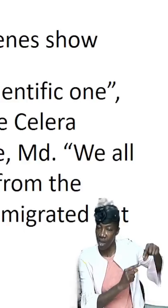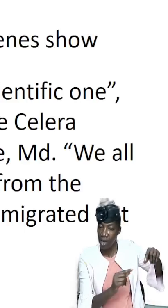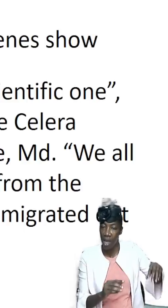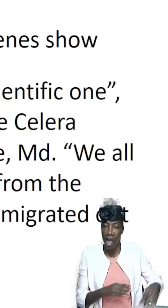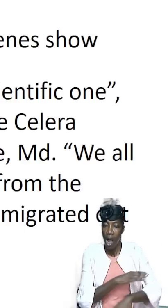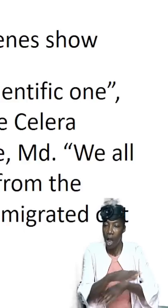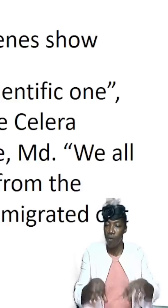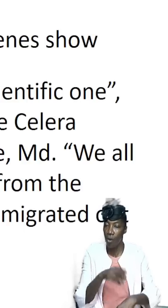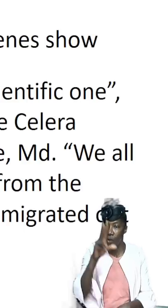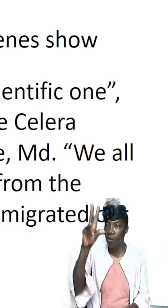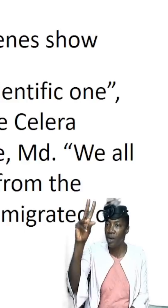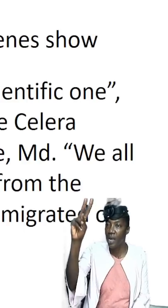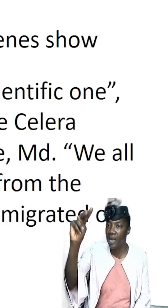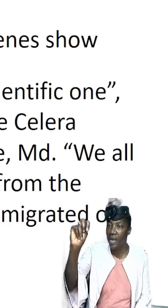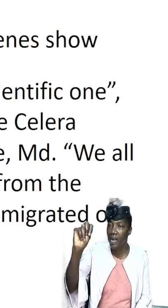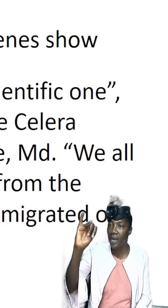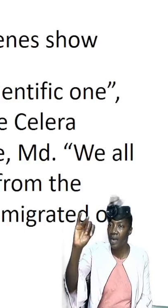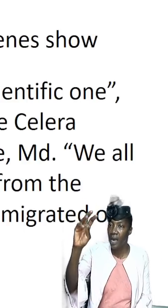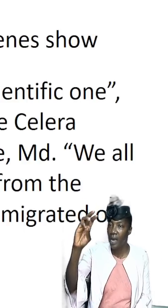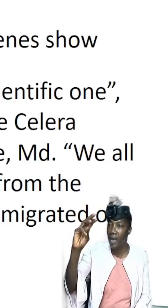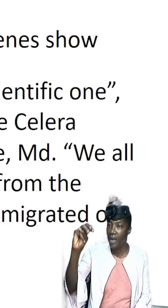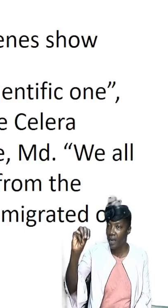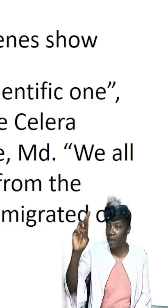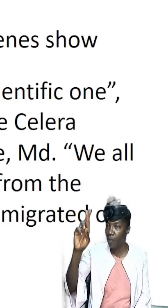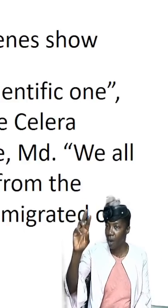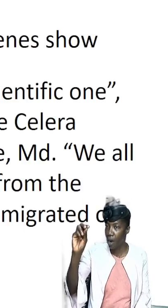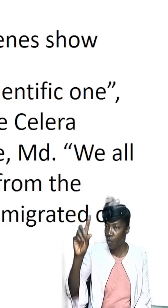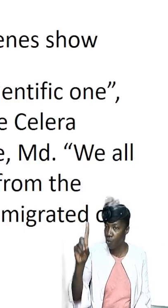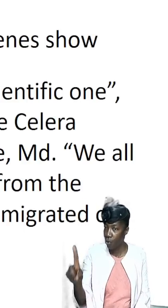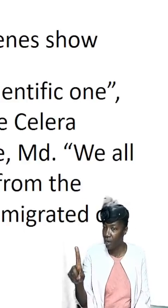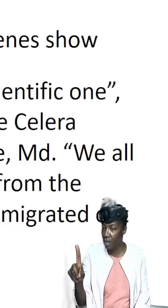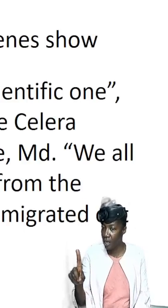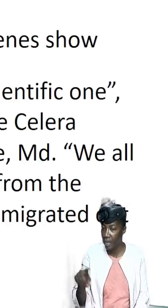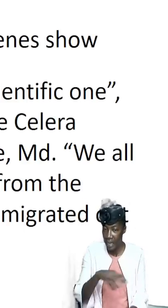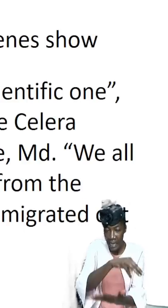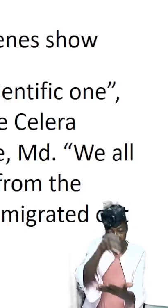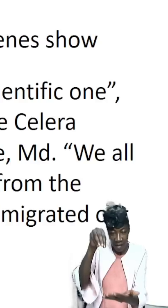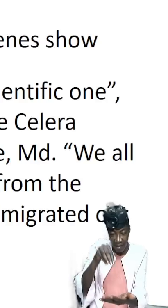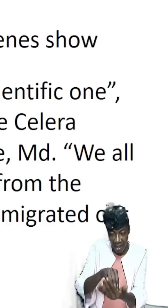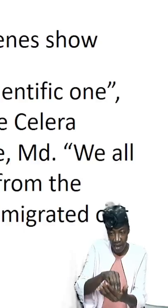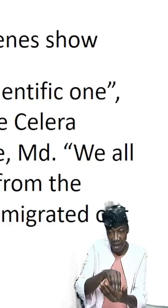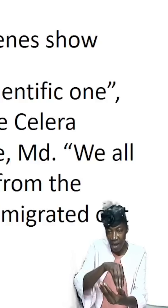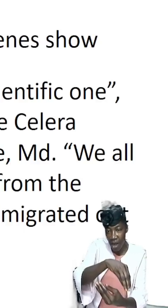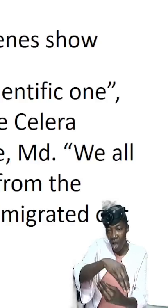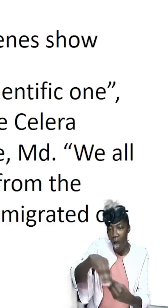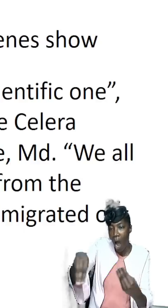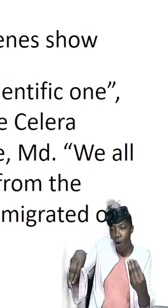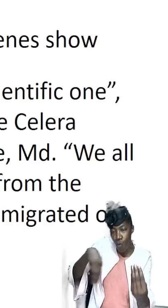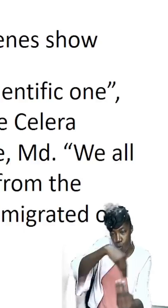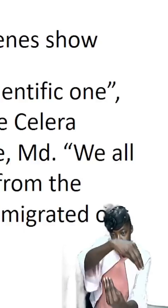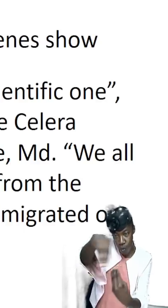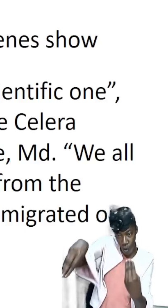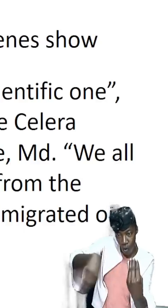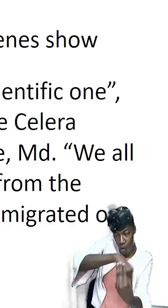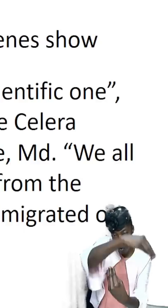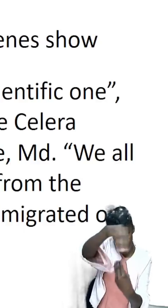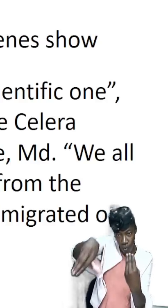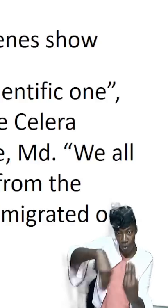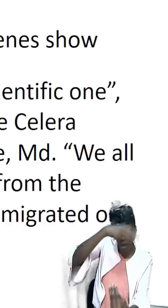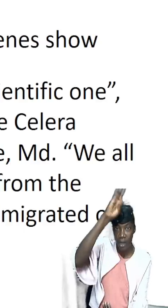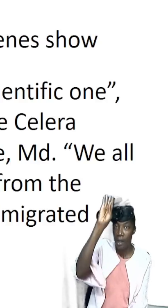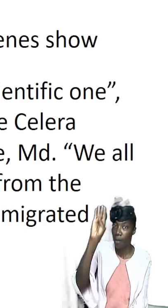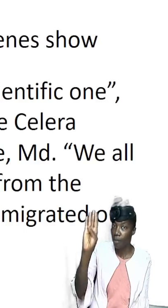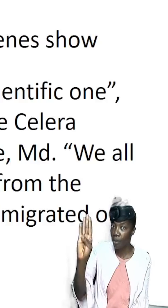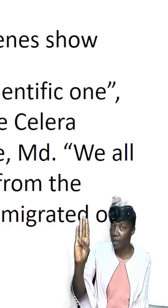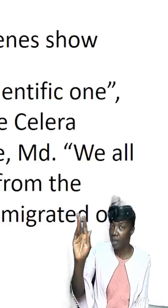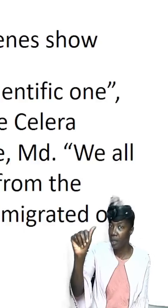Nimrod, centered in Babel, all had their ancestry coming back to